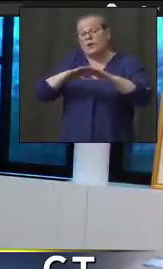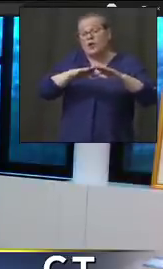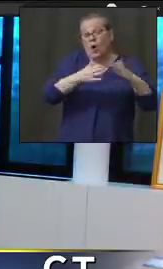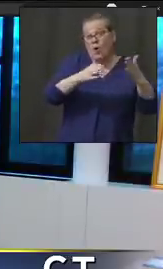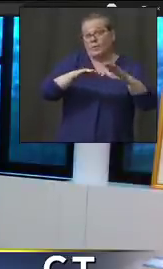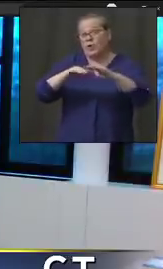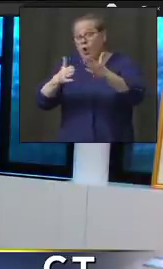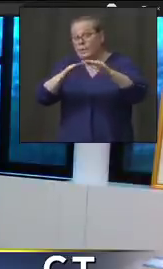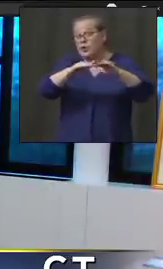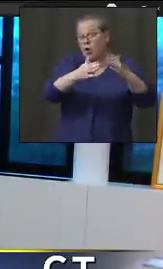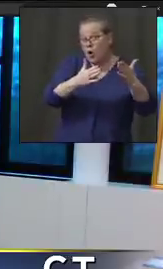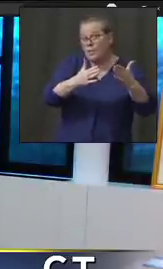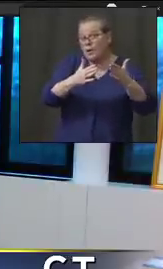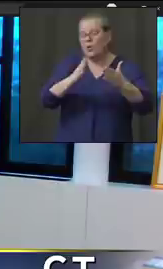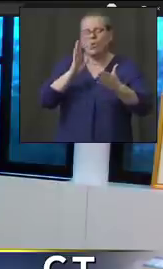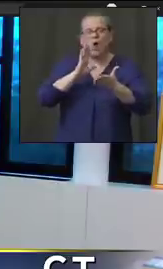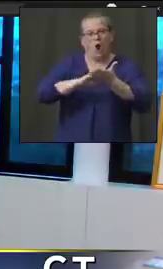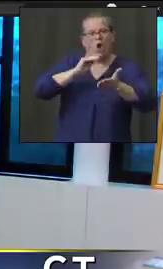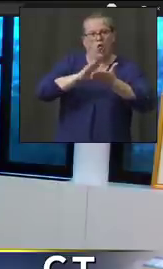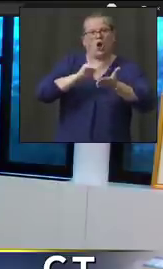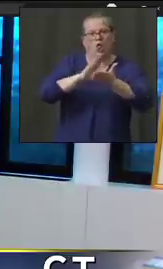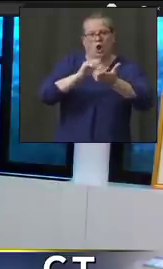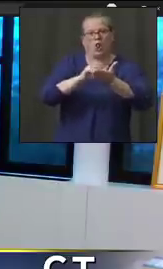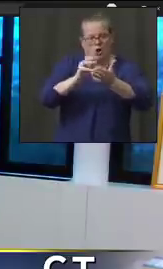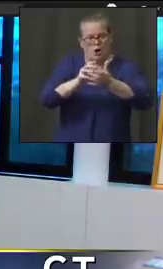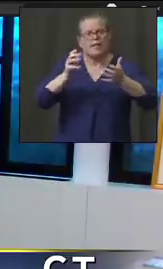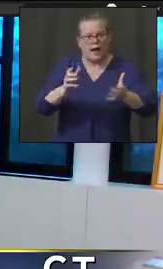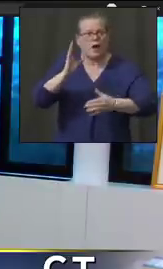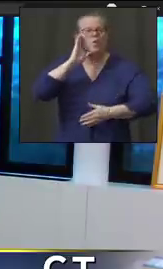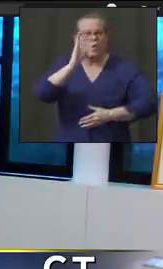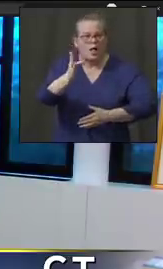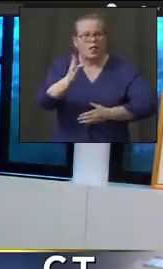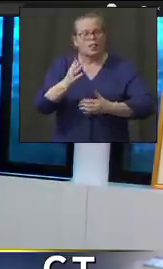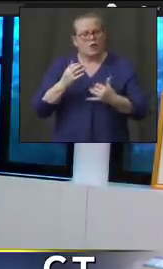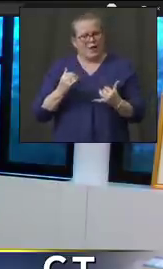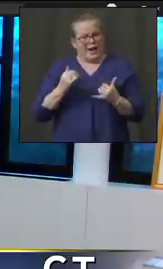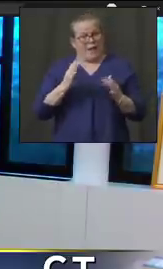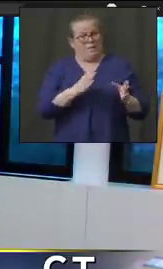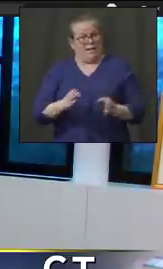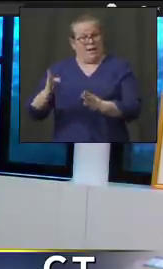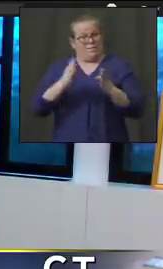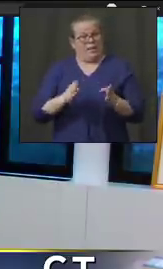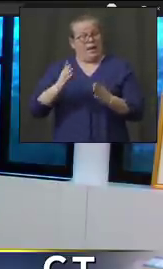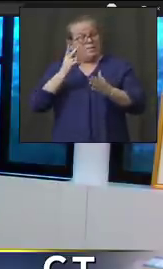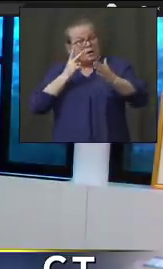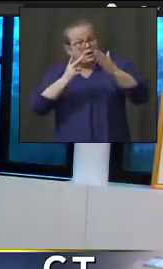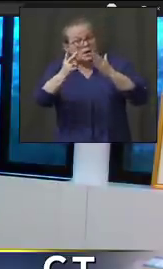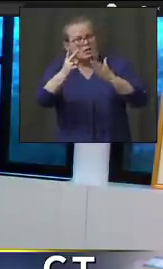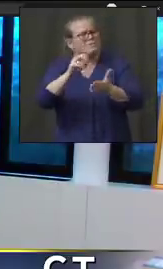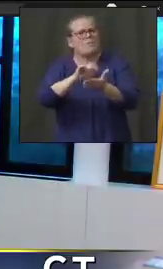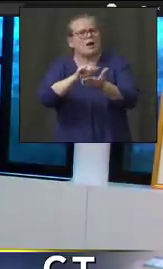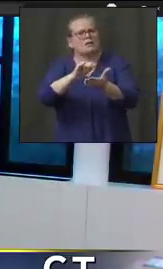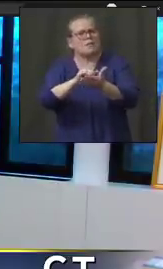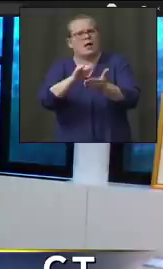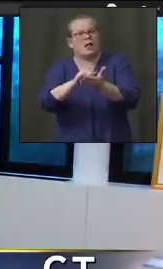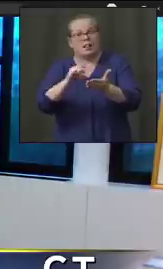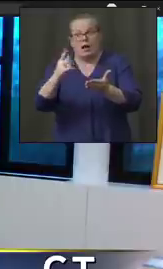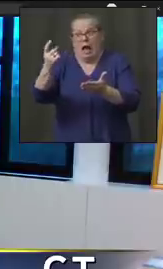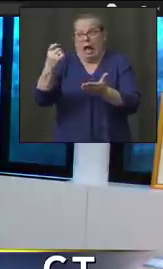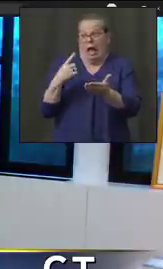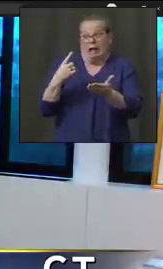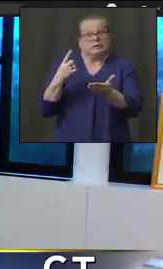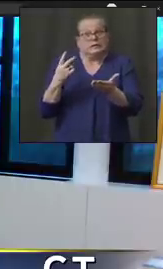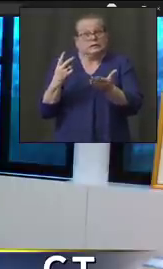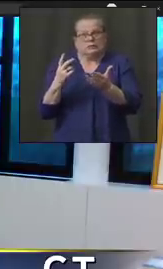of these high contact venues, but more importantly, people who come from out of state. Remember, to these casinos, people come